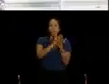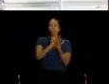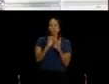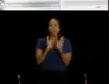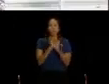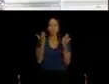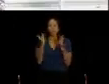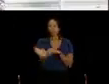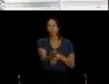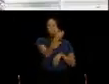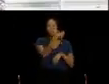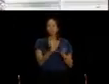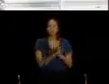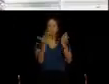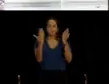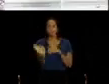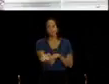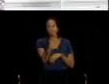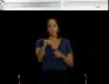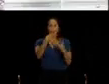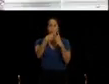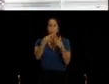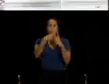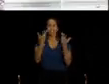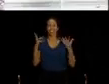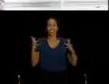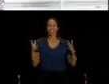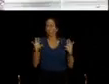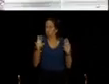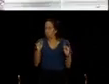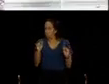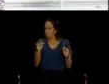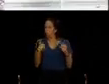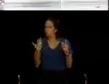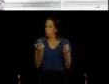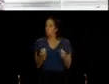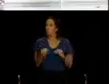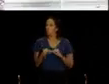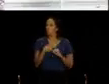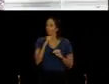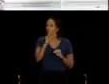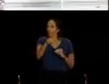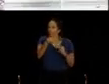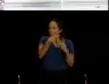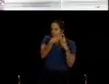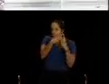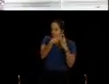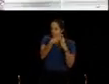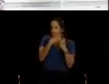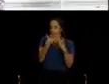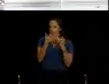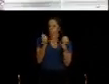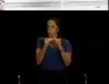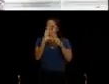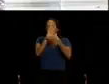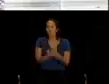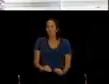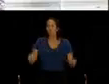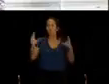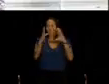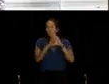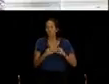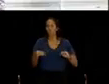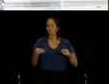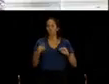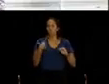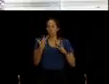a hashtag. I wanted to make this my career. And so Alex, my literary agent, and I sat down and we